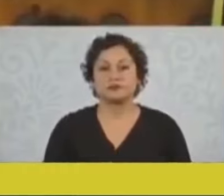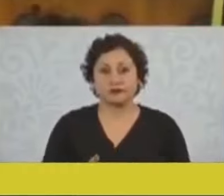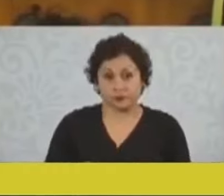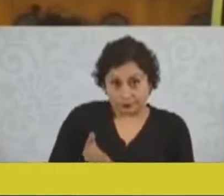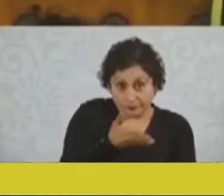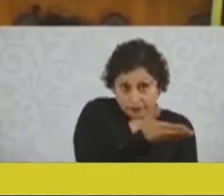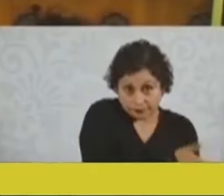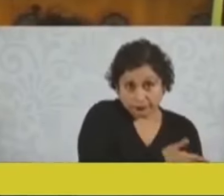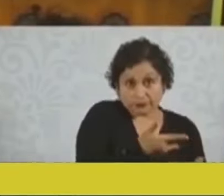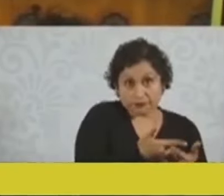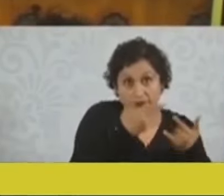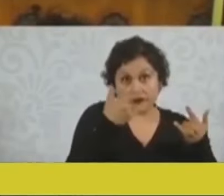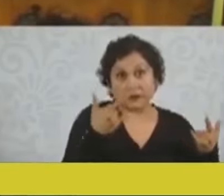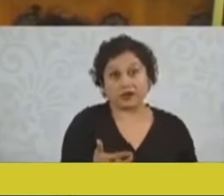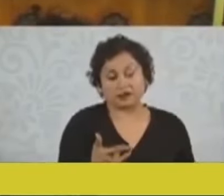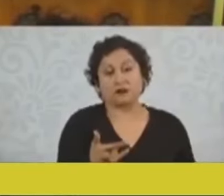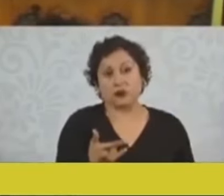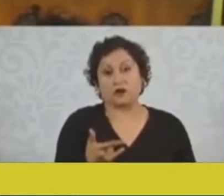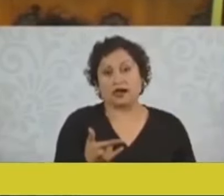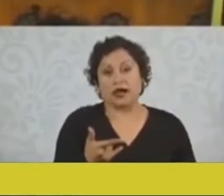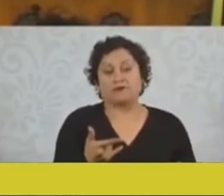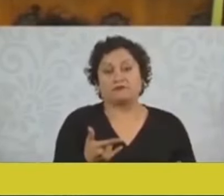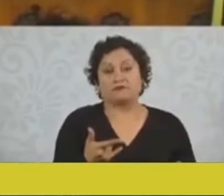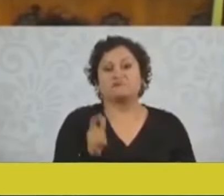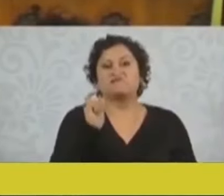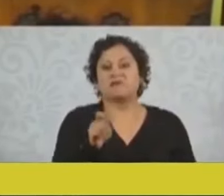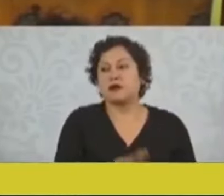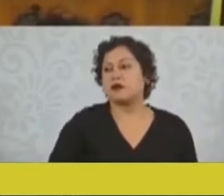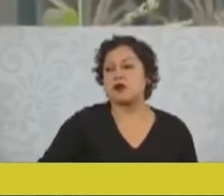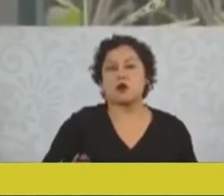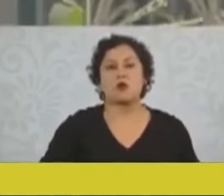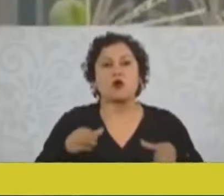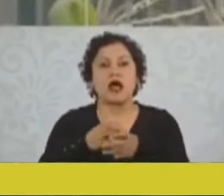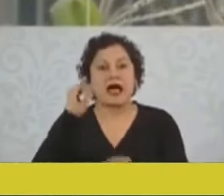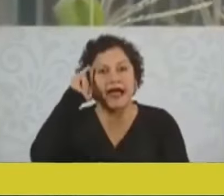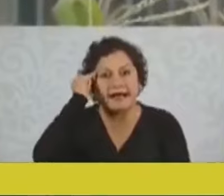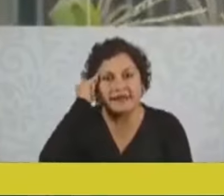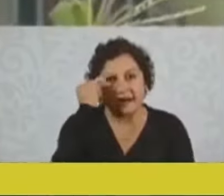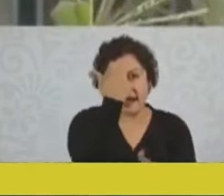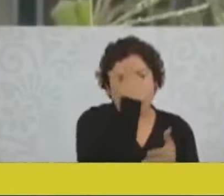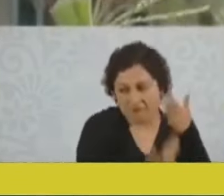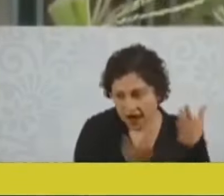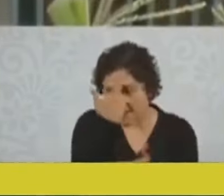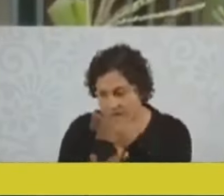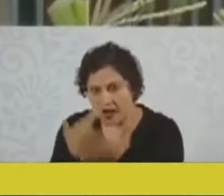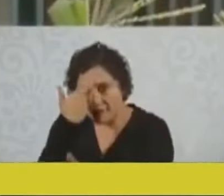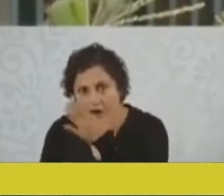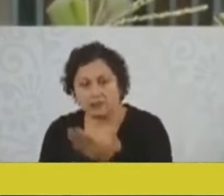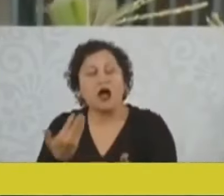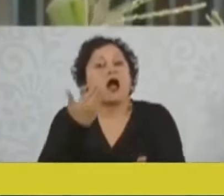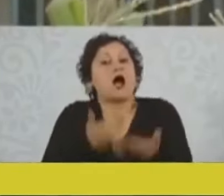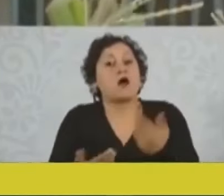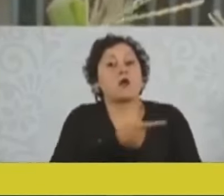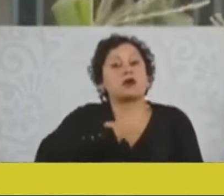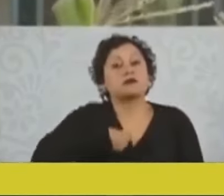We are paying historical debts that we had with the peoples and communities, indigenous